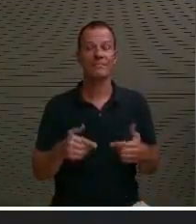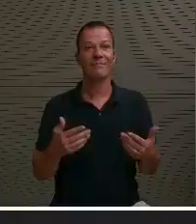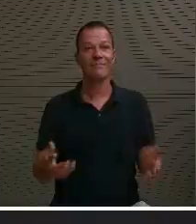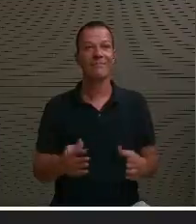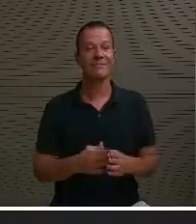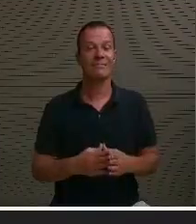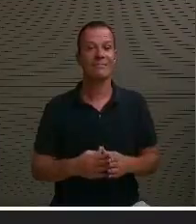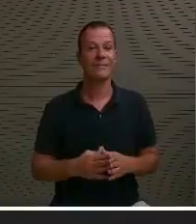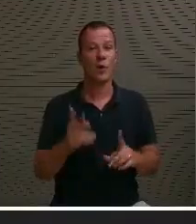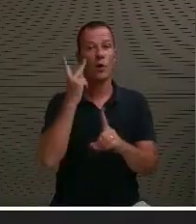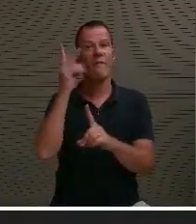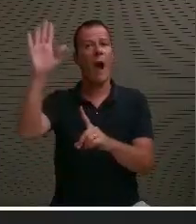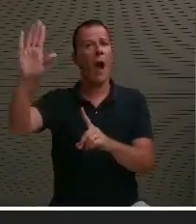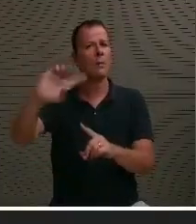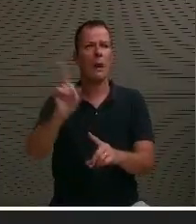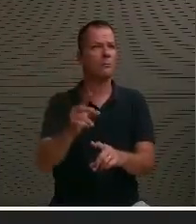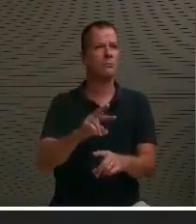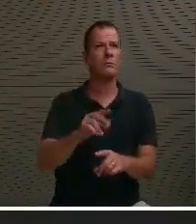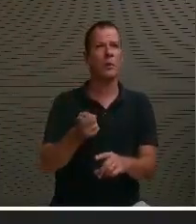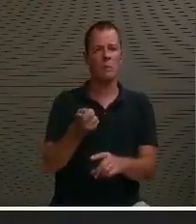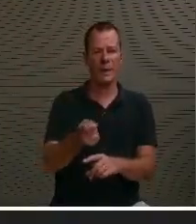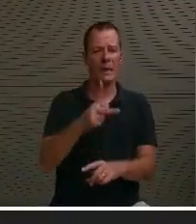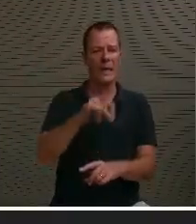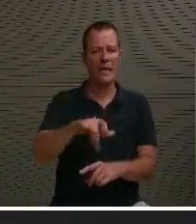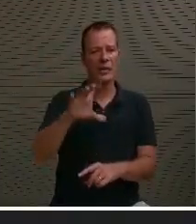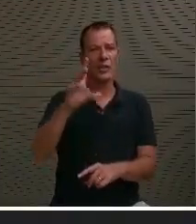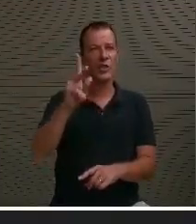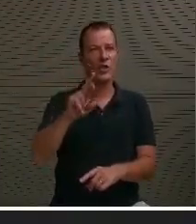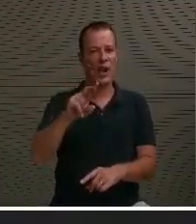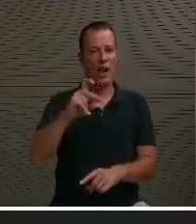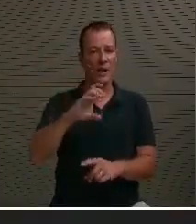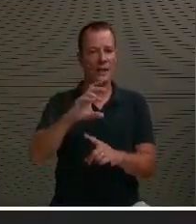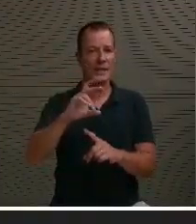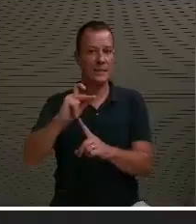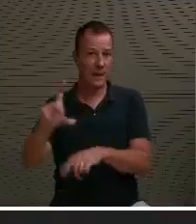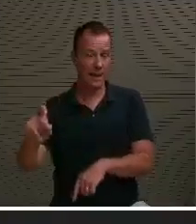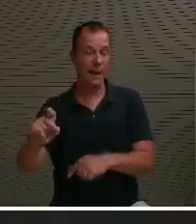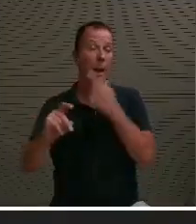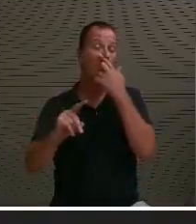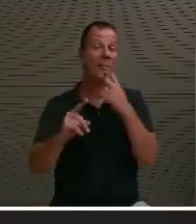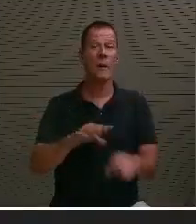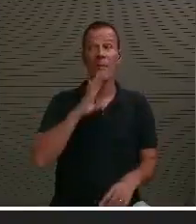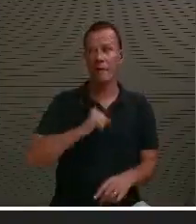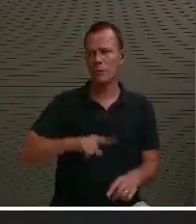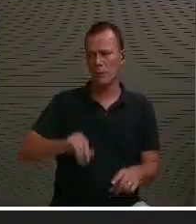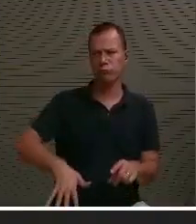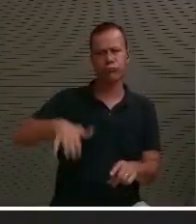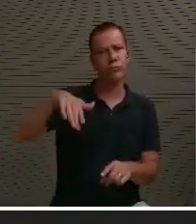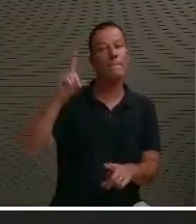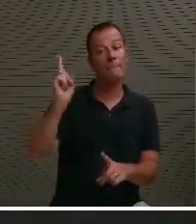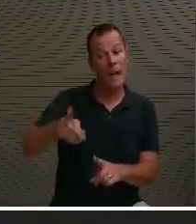Kinshasa. My children also grew up, so they have to have education too